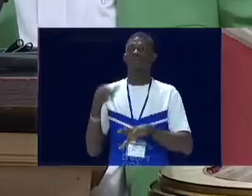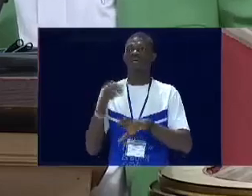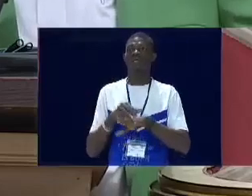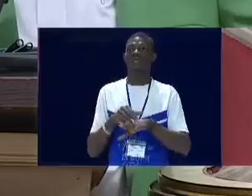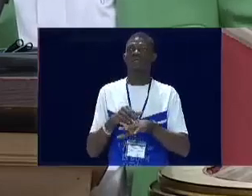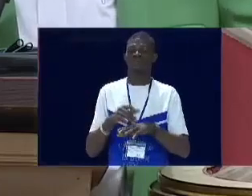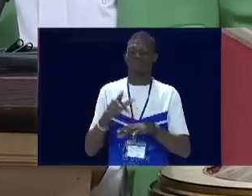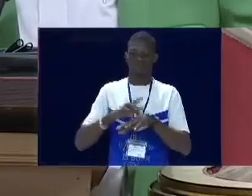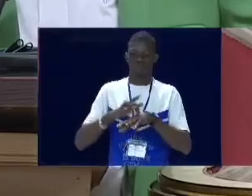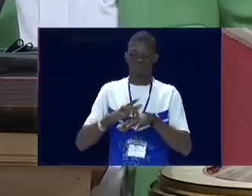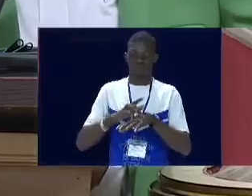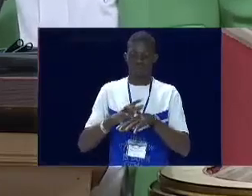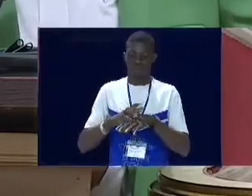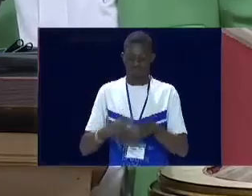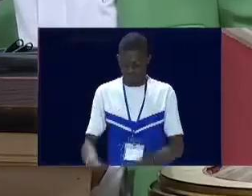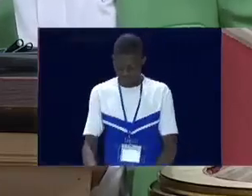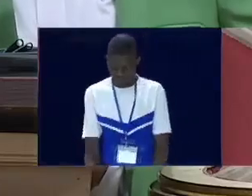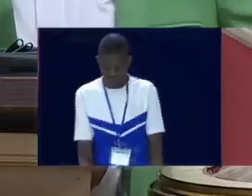ese.